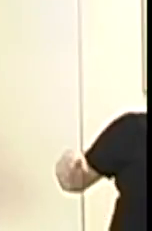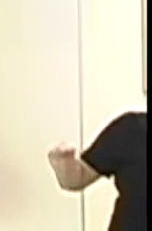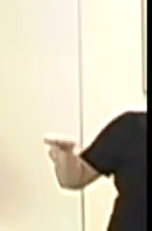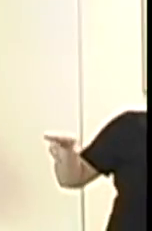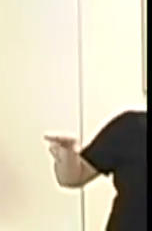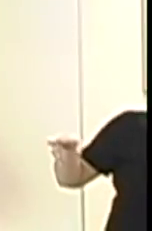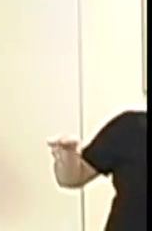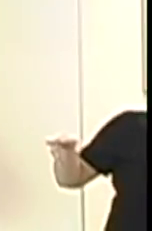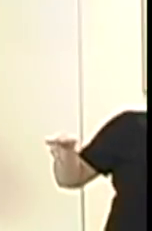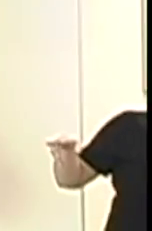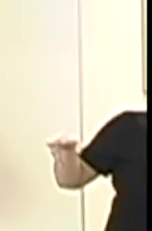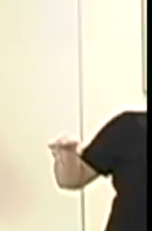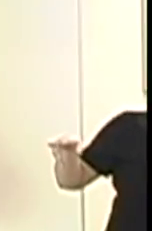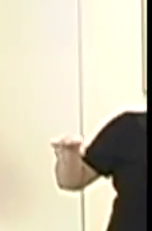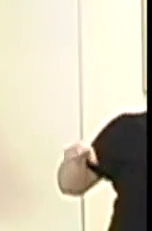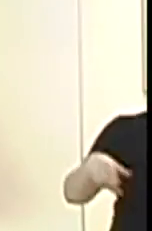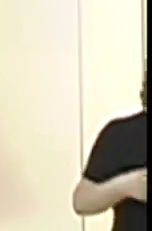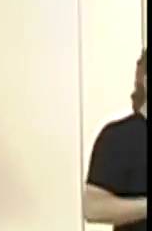Is